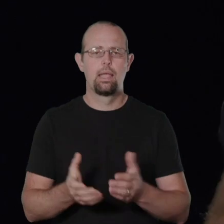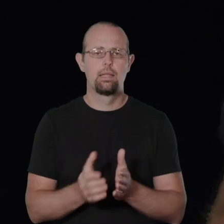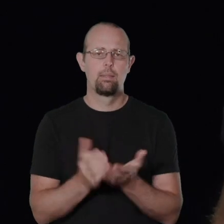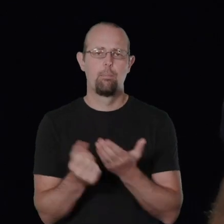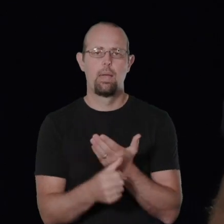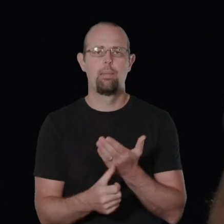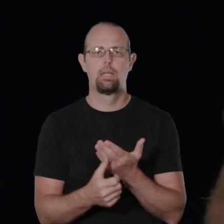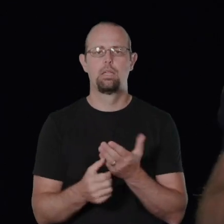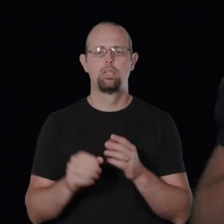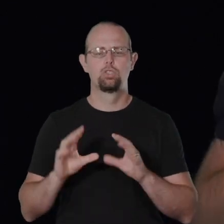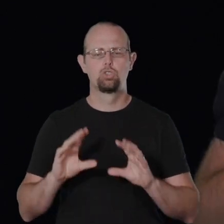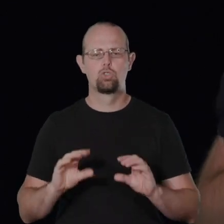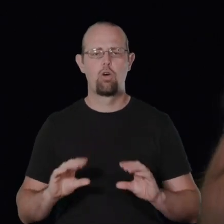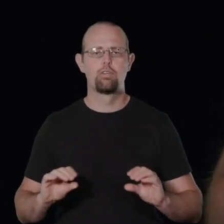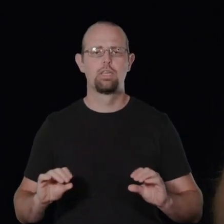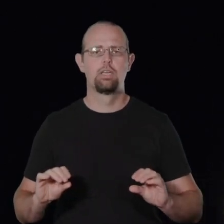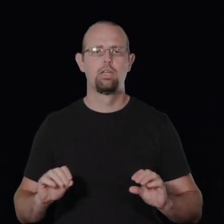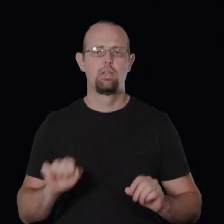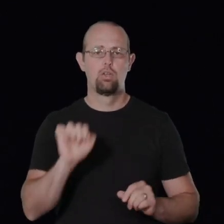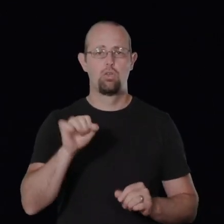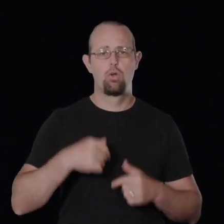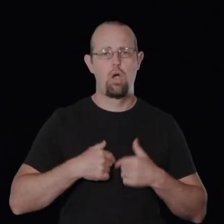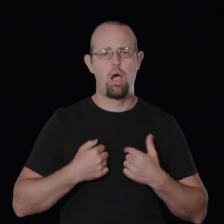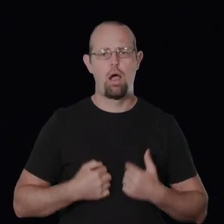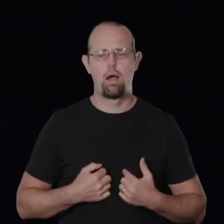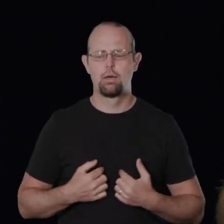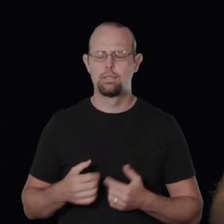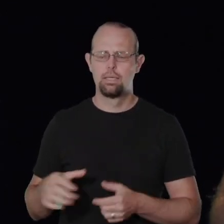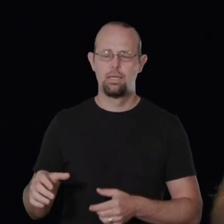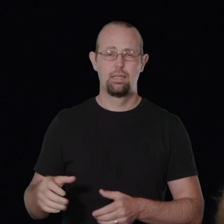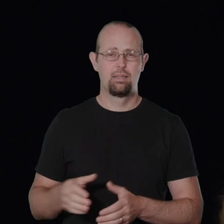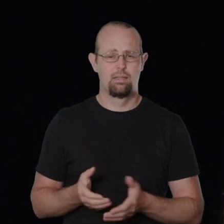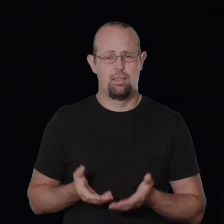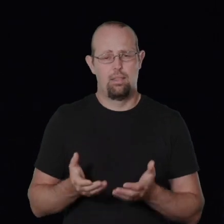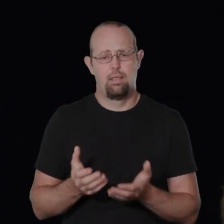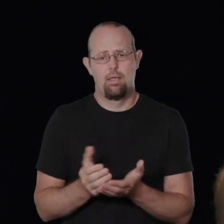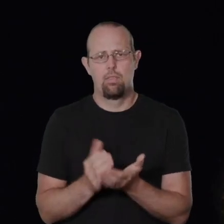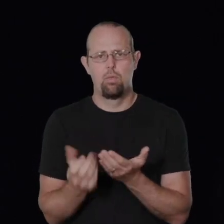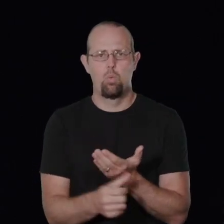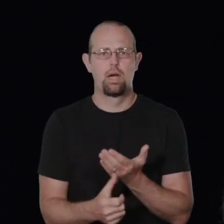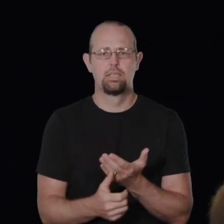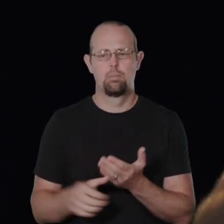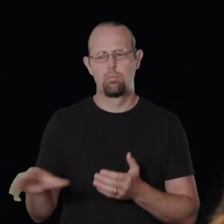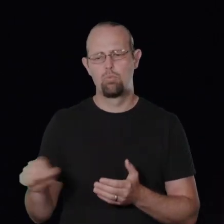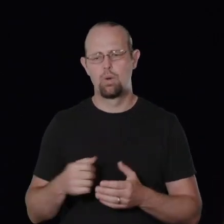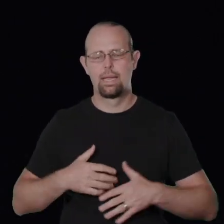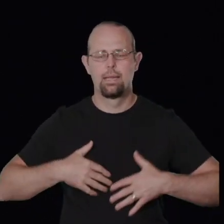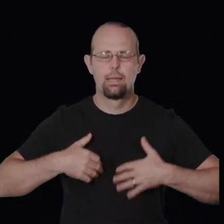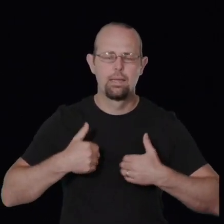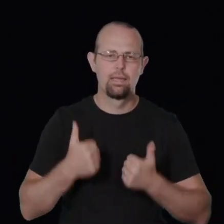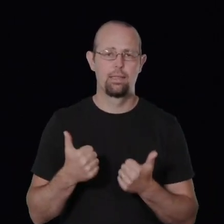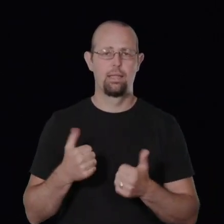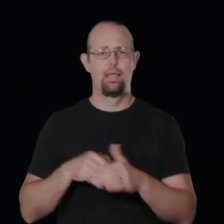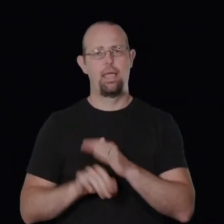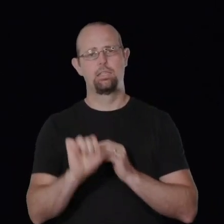again. Let the word bring healing. The word can soothe your hearts and bring healing into your